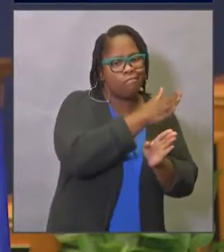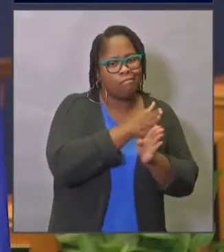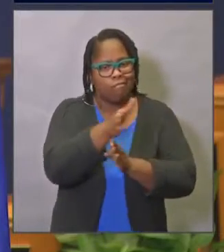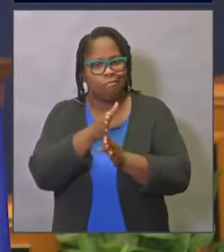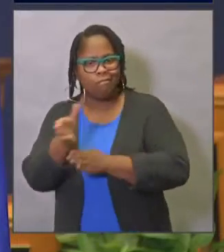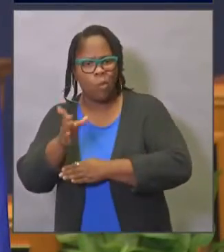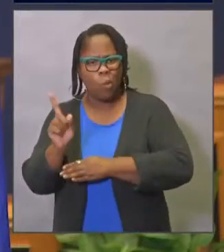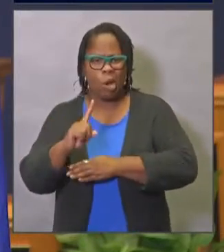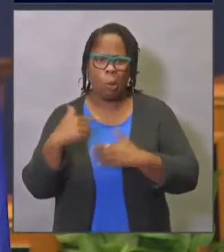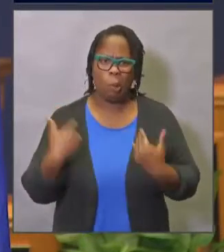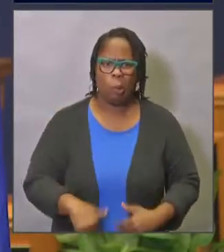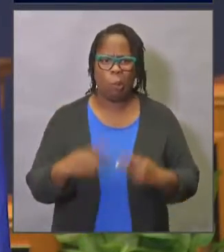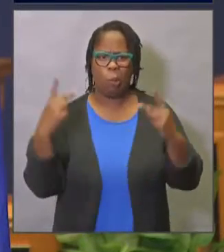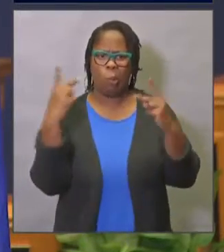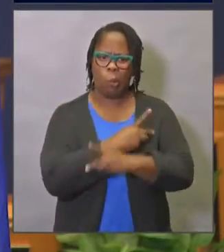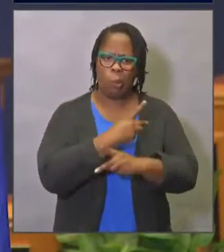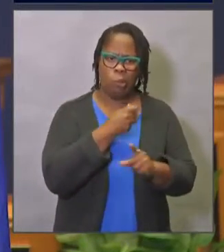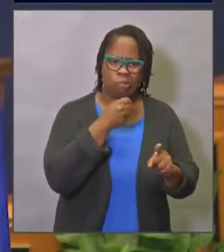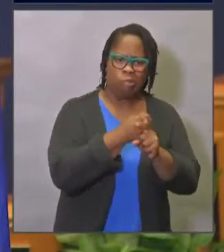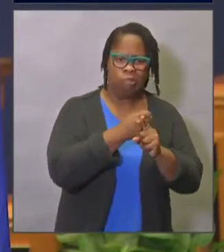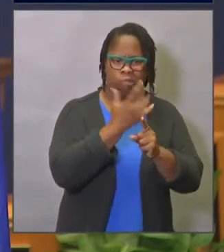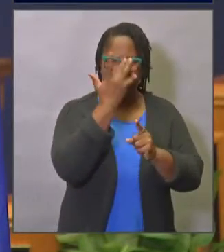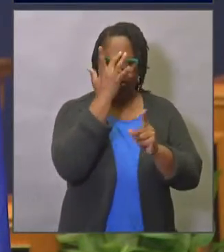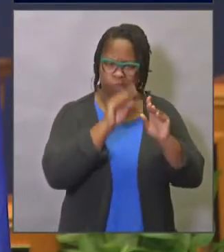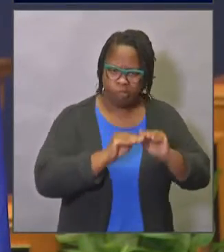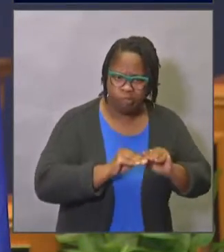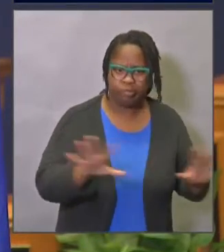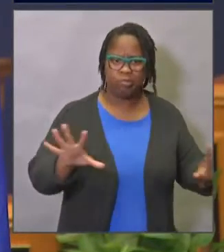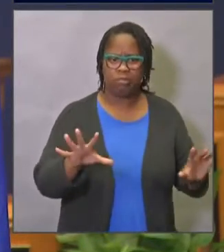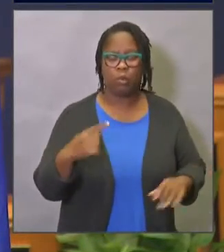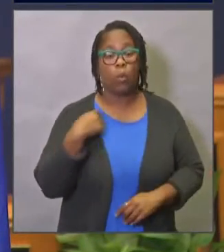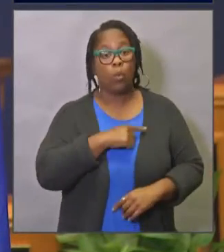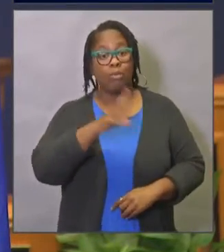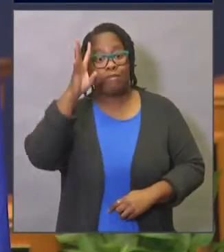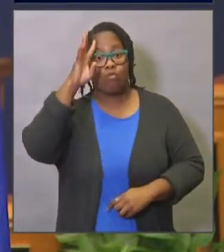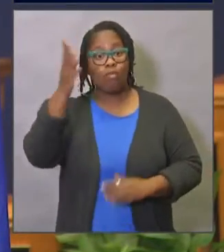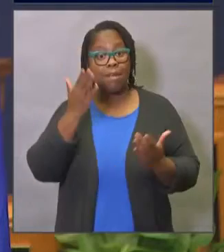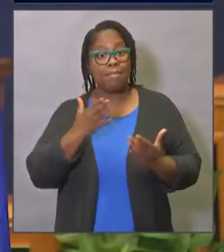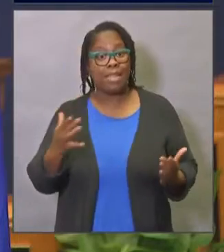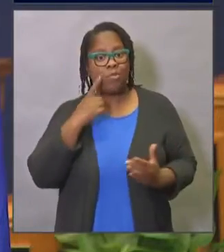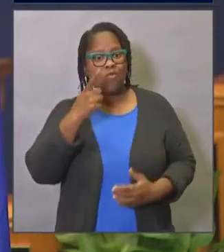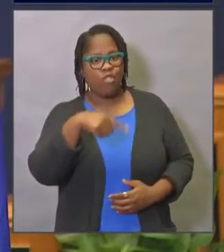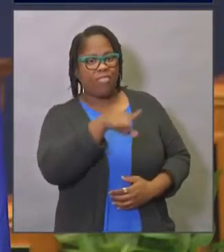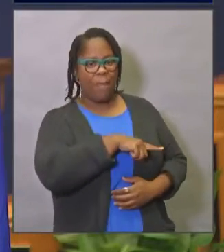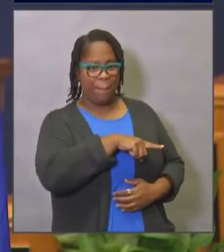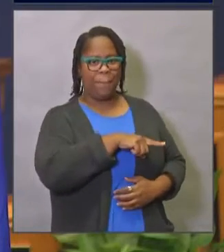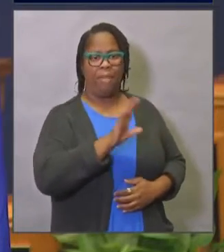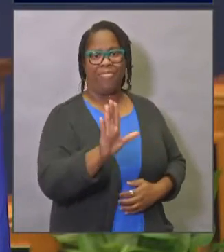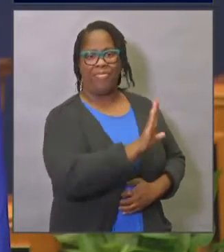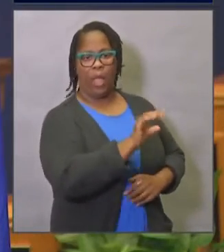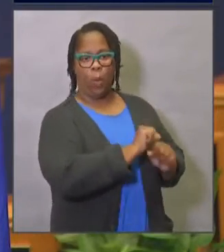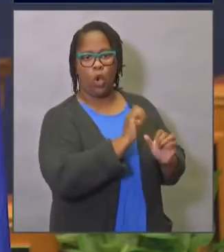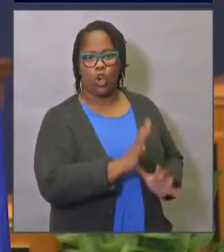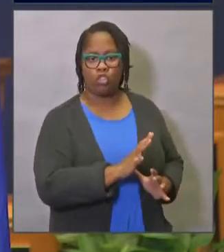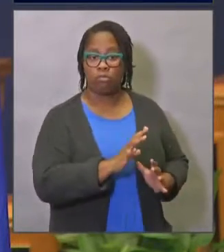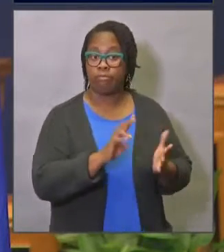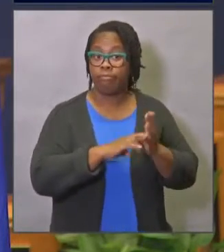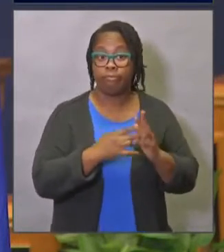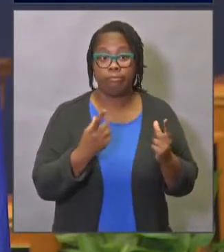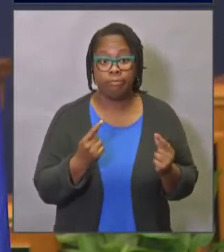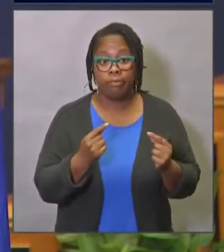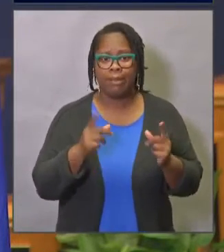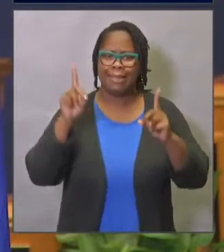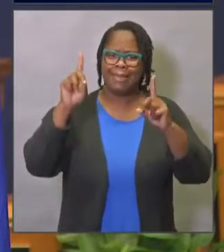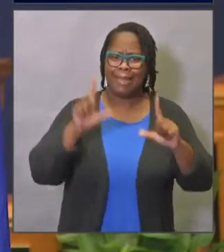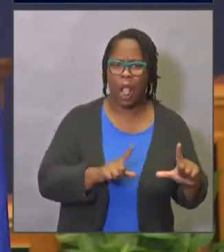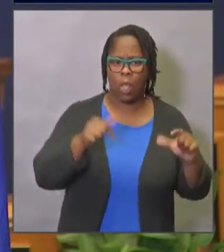most impacted by outbreaks, and we have created materials just for them and all their workers. These resources include downloadable